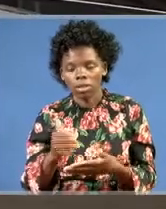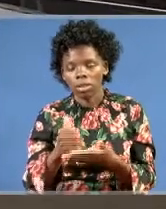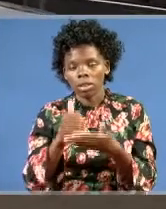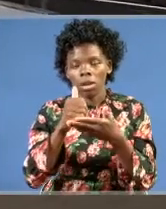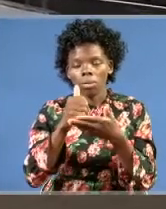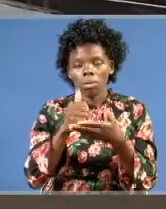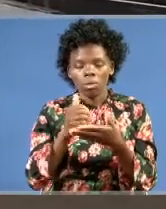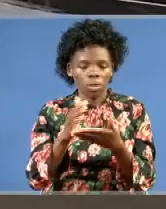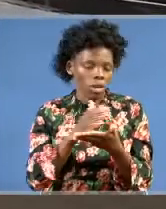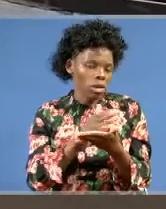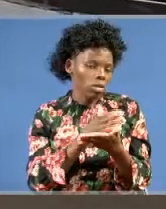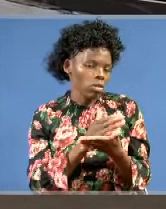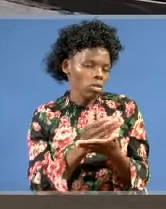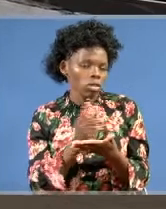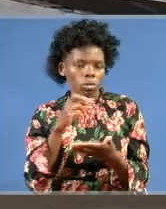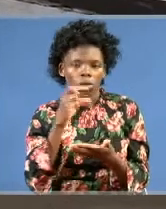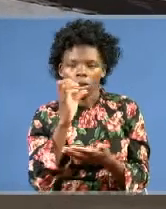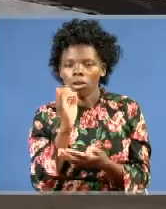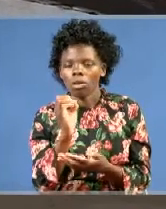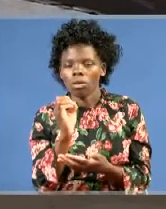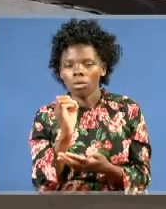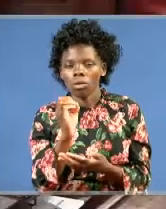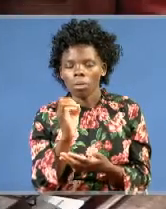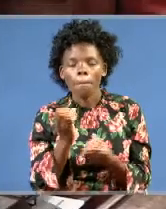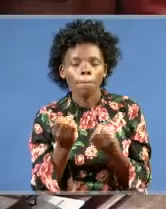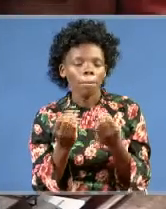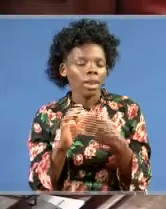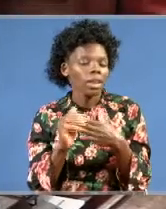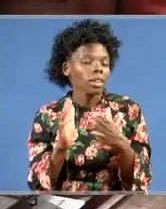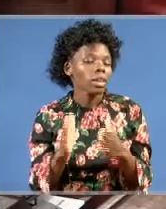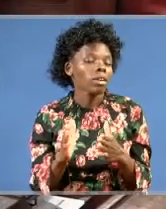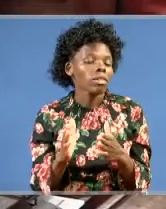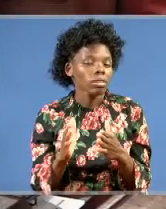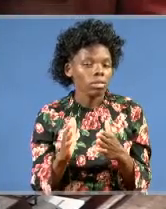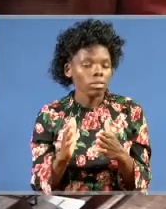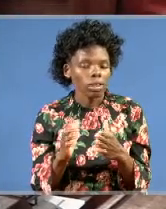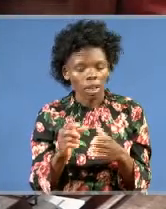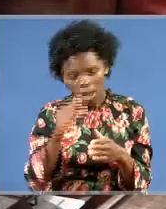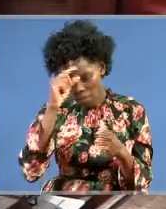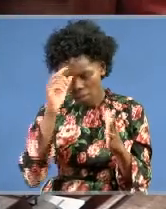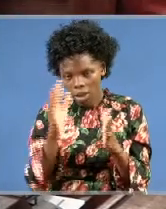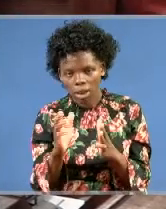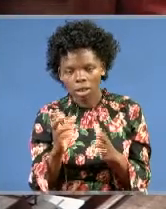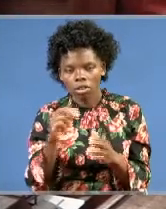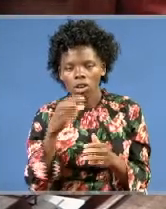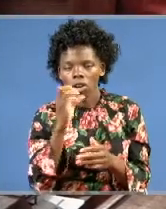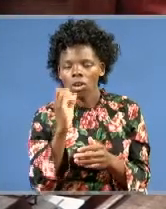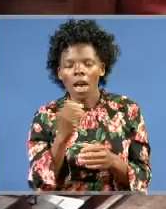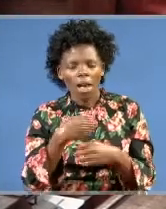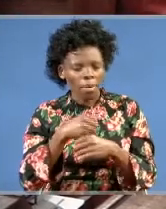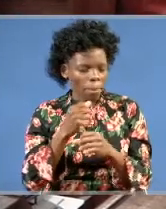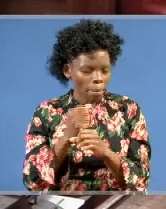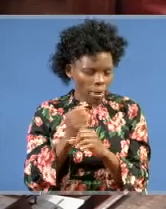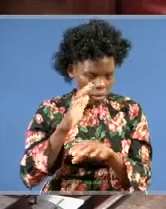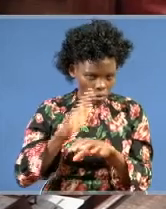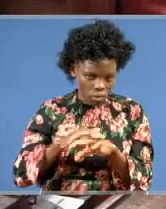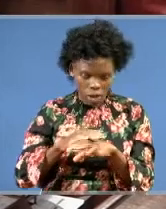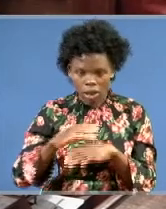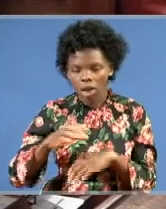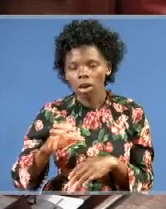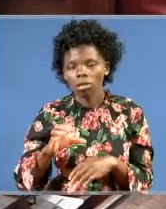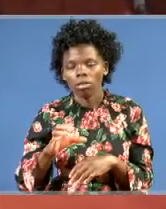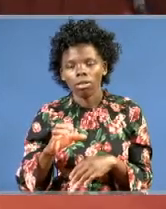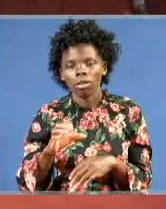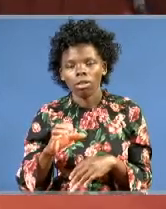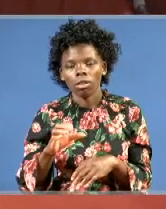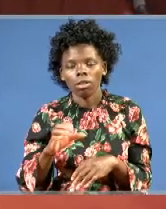track record of Governor Mike Sonko, revealing that majority of leaders criticizing Governor Mike Sonko have major dealings in the county